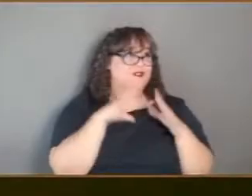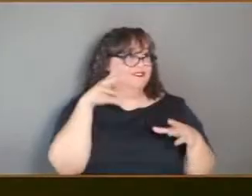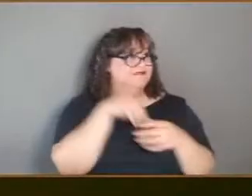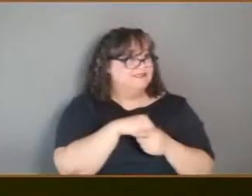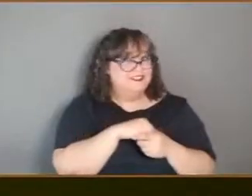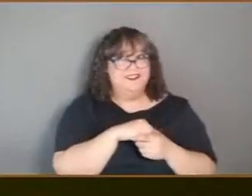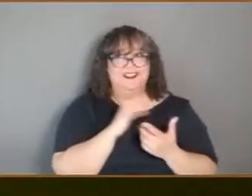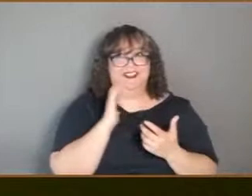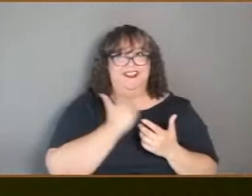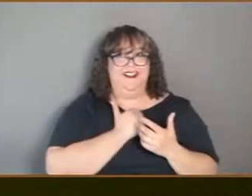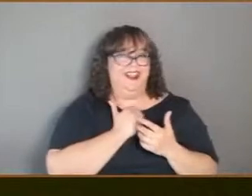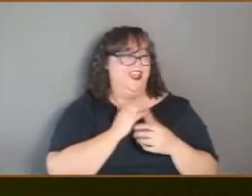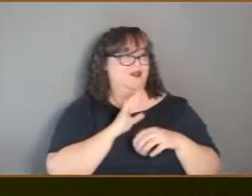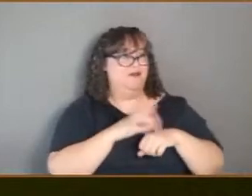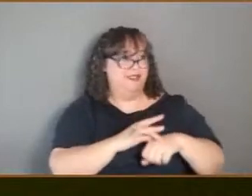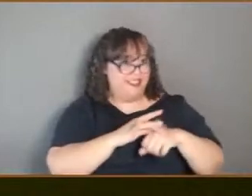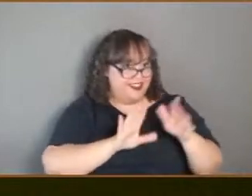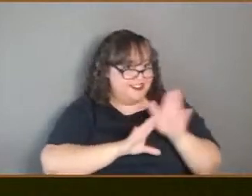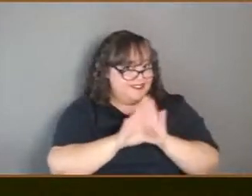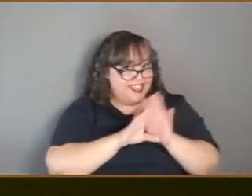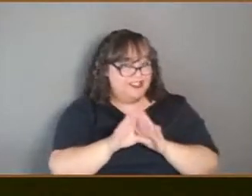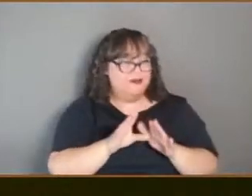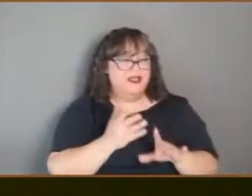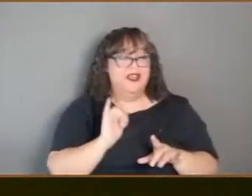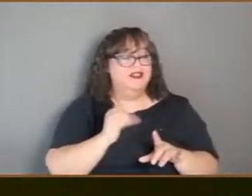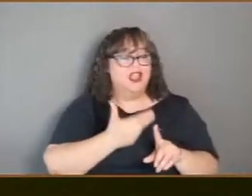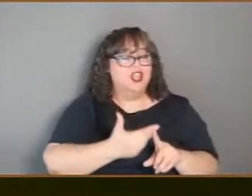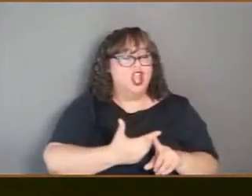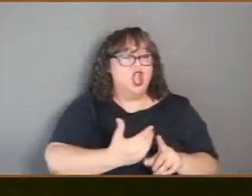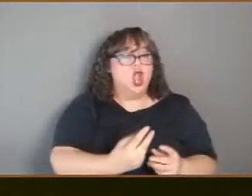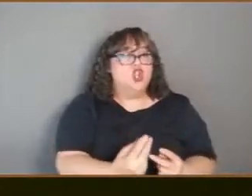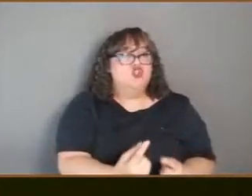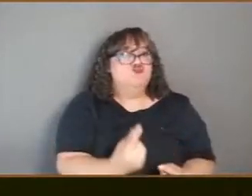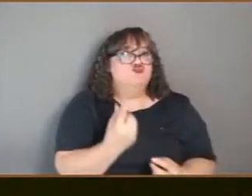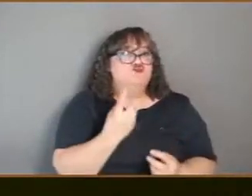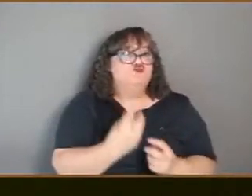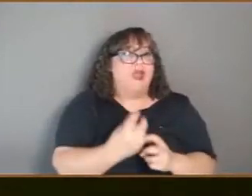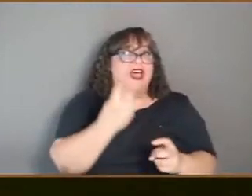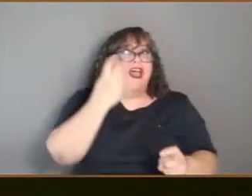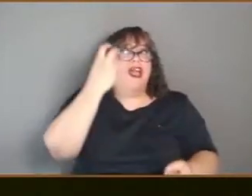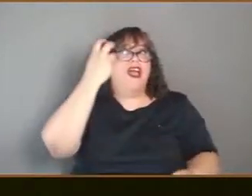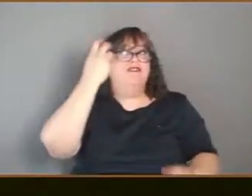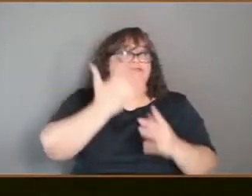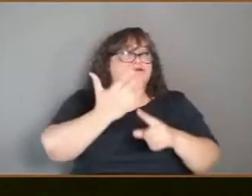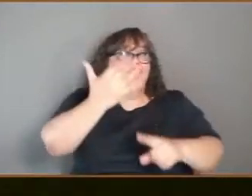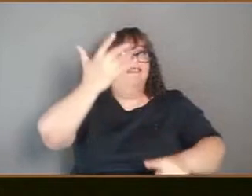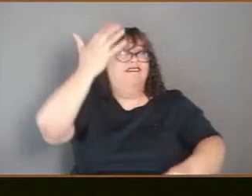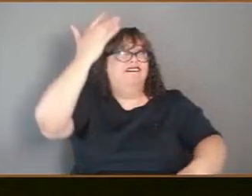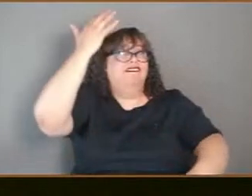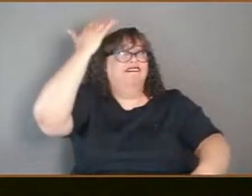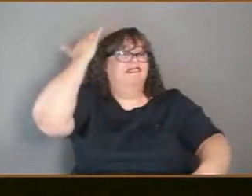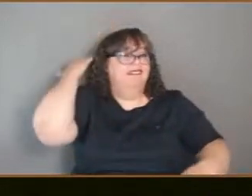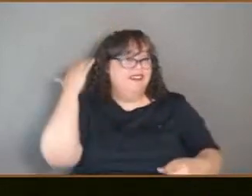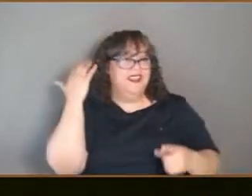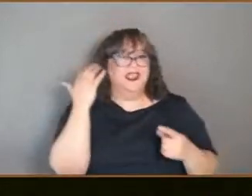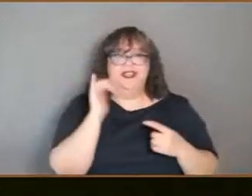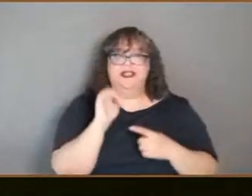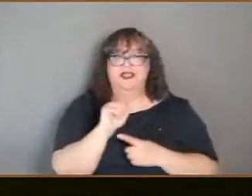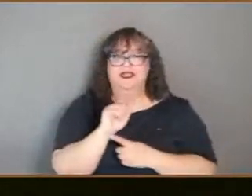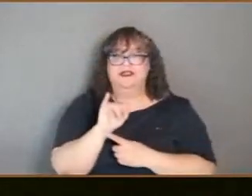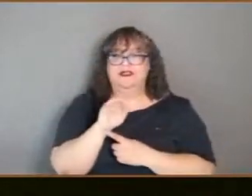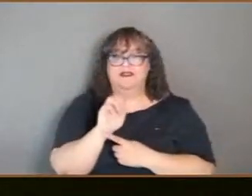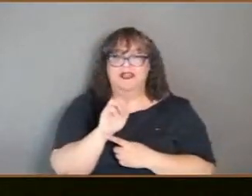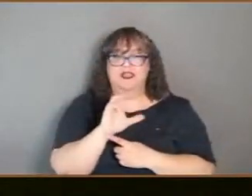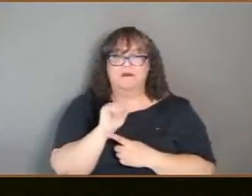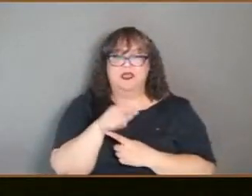planets. It's like going back in time. These asteroids are time capsules, right? As Carly mentioned, discovering that fossil told us a lot